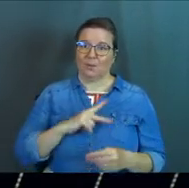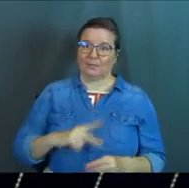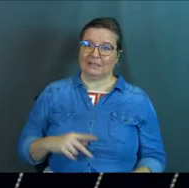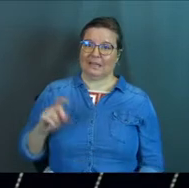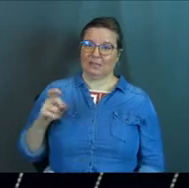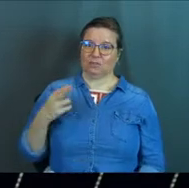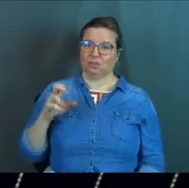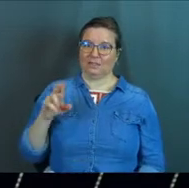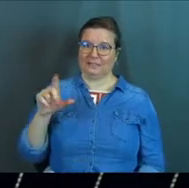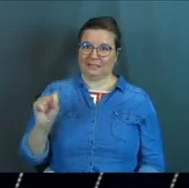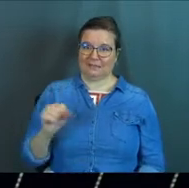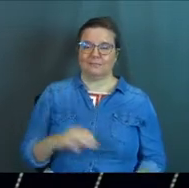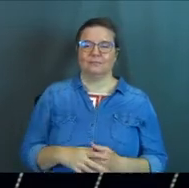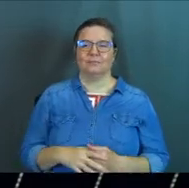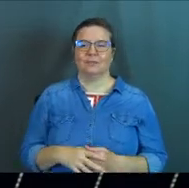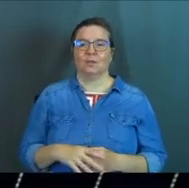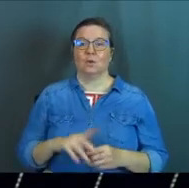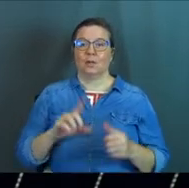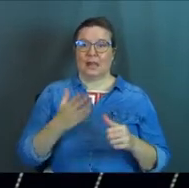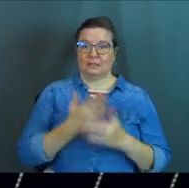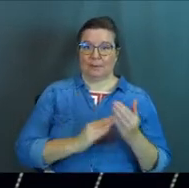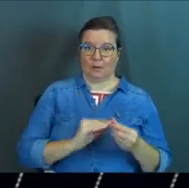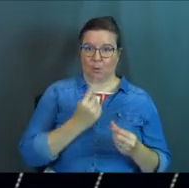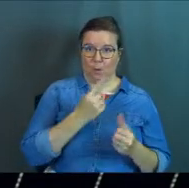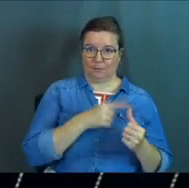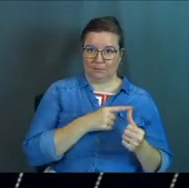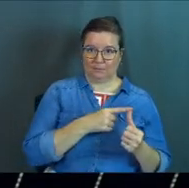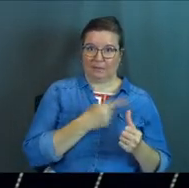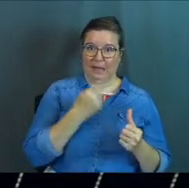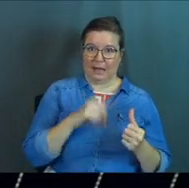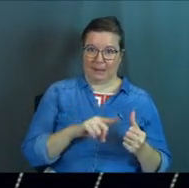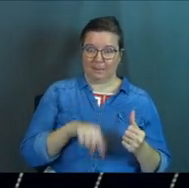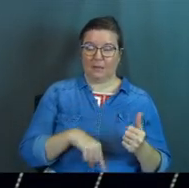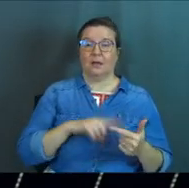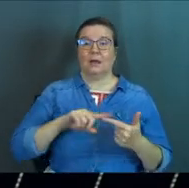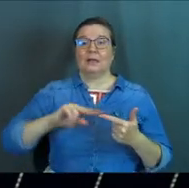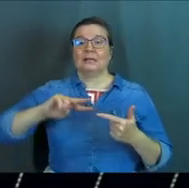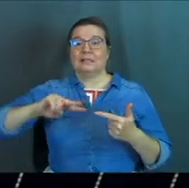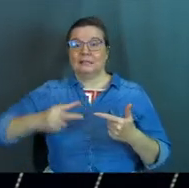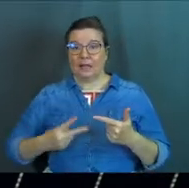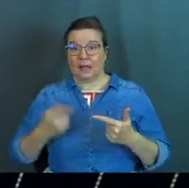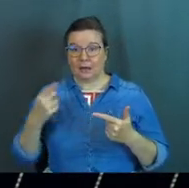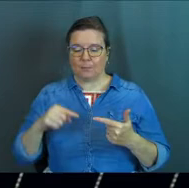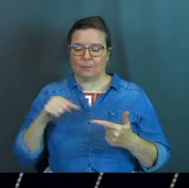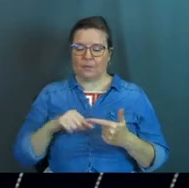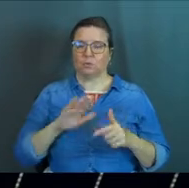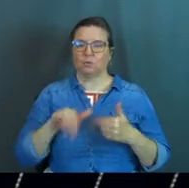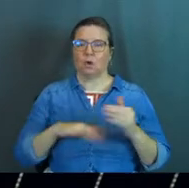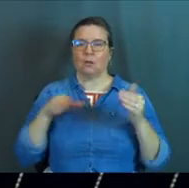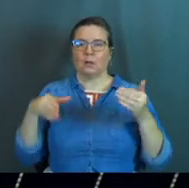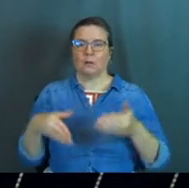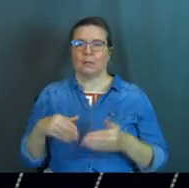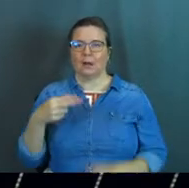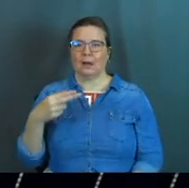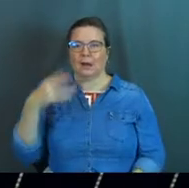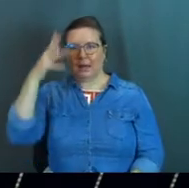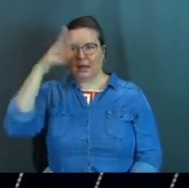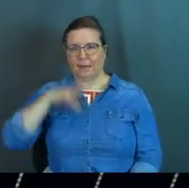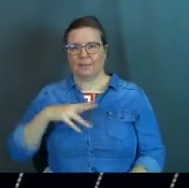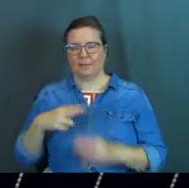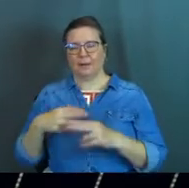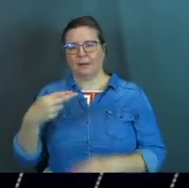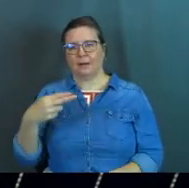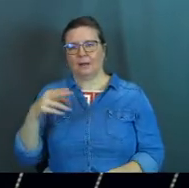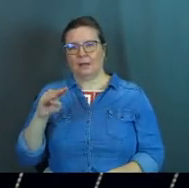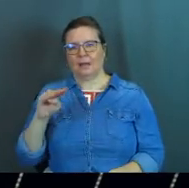King Xerxes that day. So that's scene number one, and that's what happened. So scene number two, and this one is all about Haman. Say